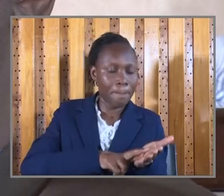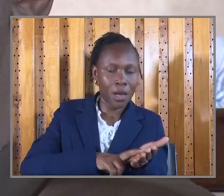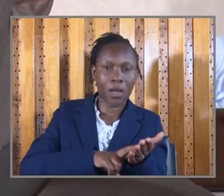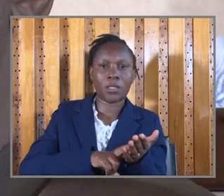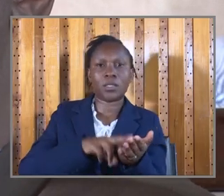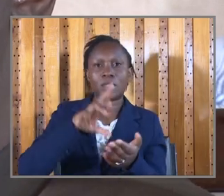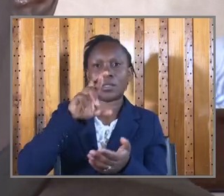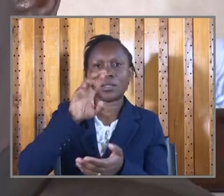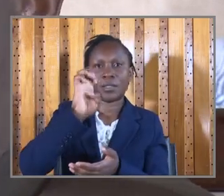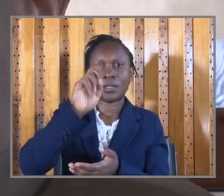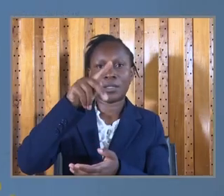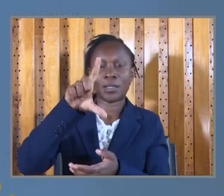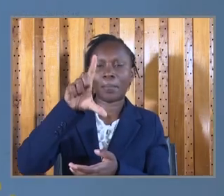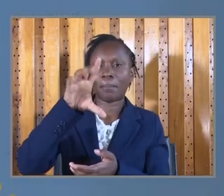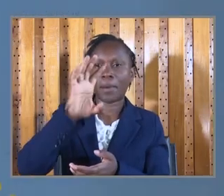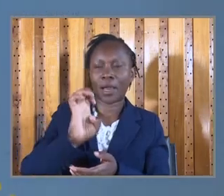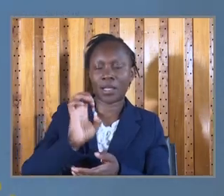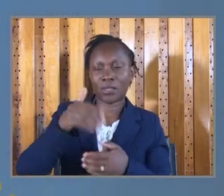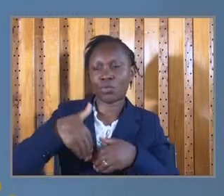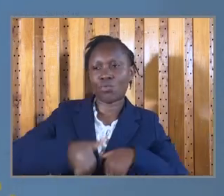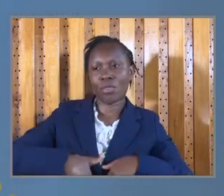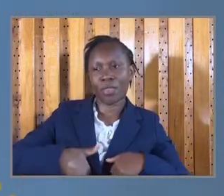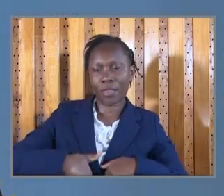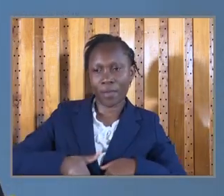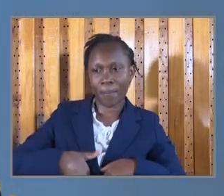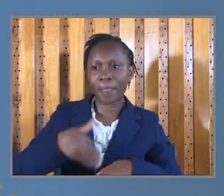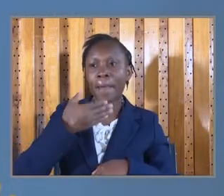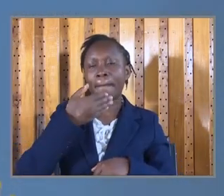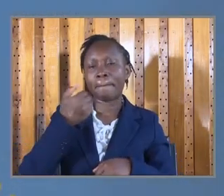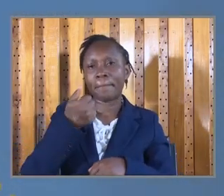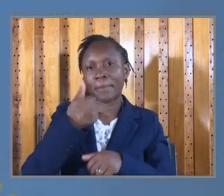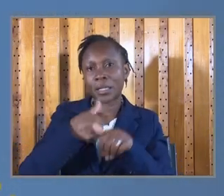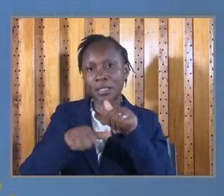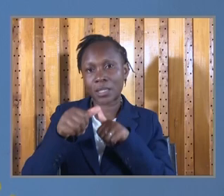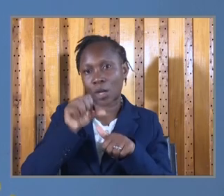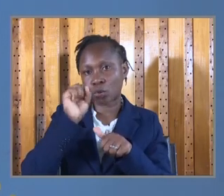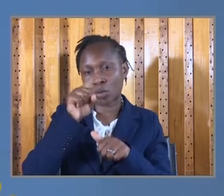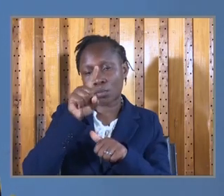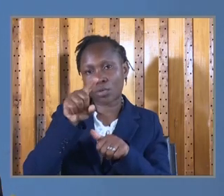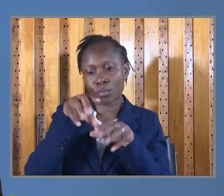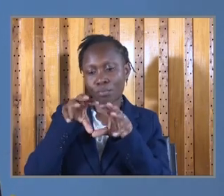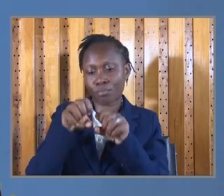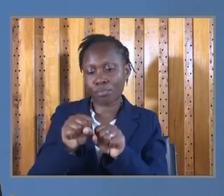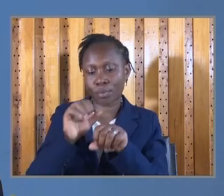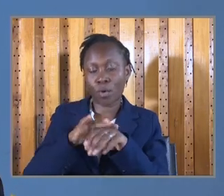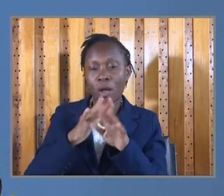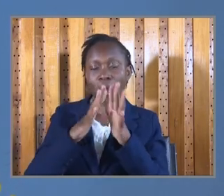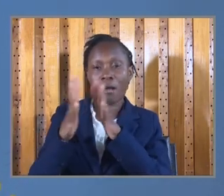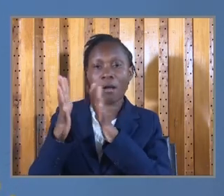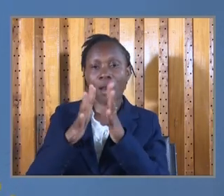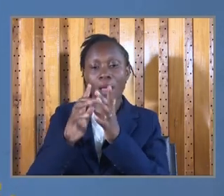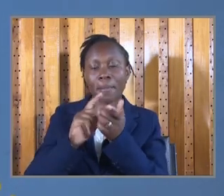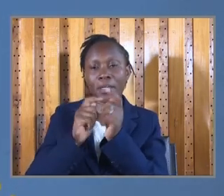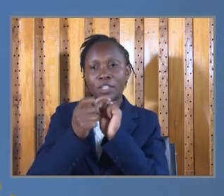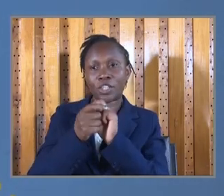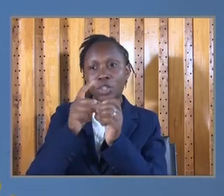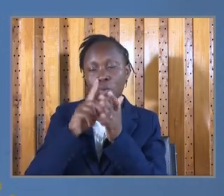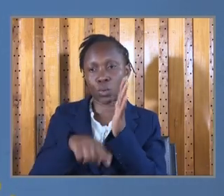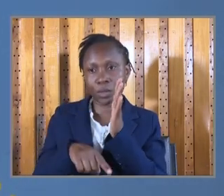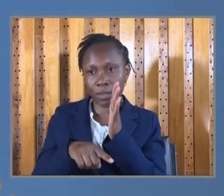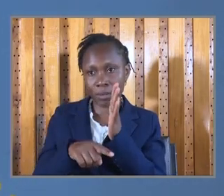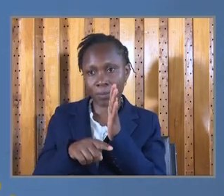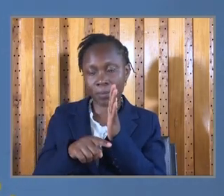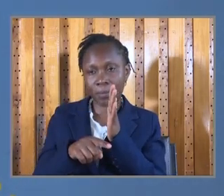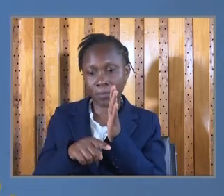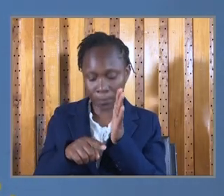And just recently, a European climate activist said that the best action you can take against climate change is to get organized.